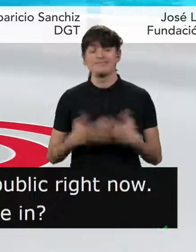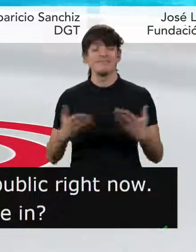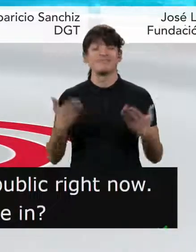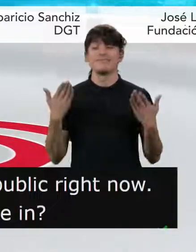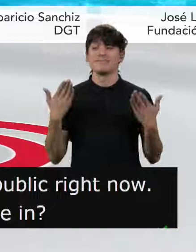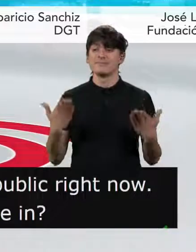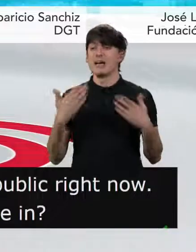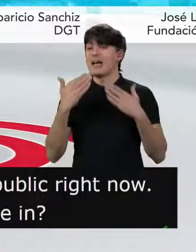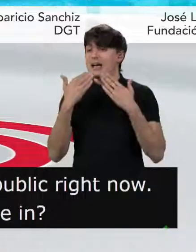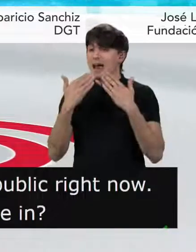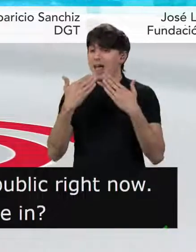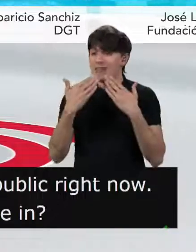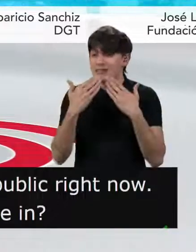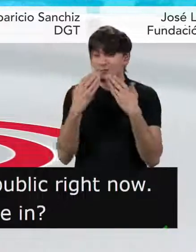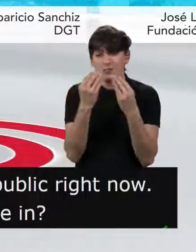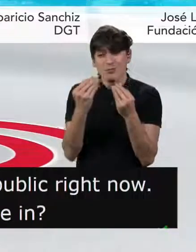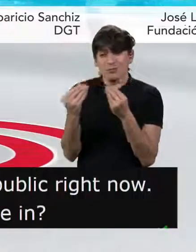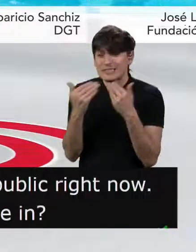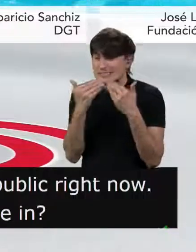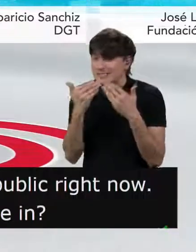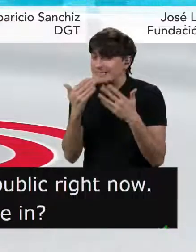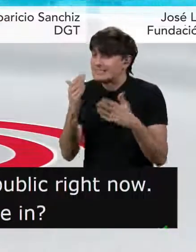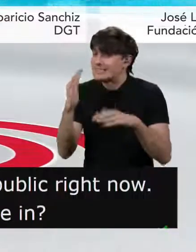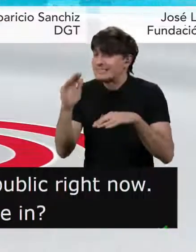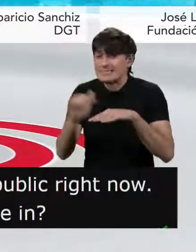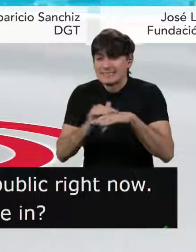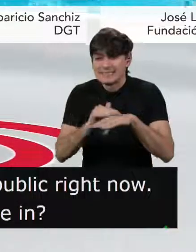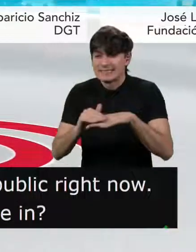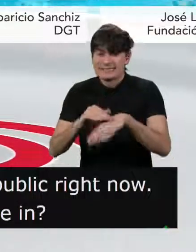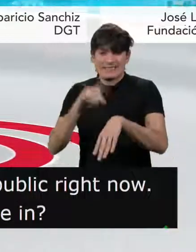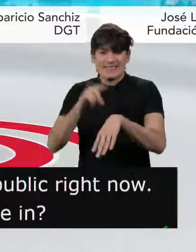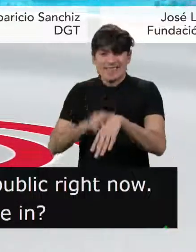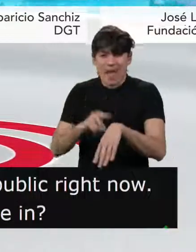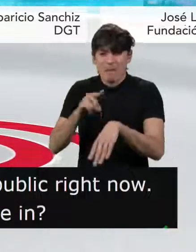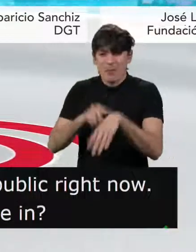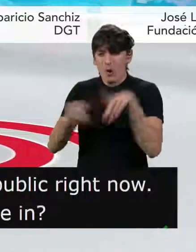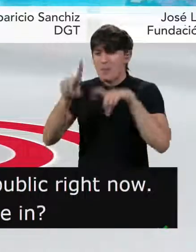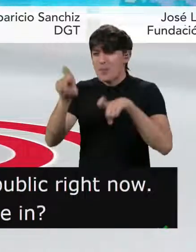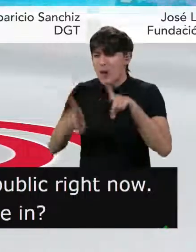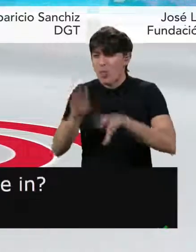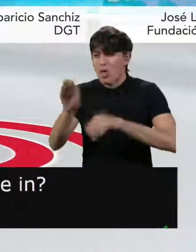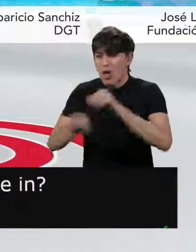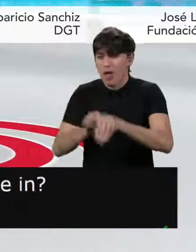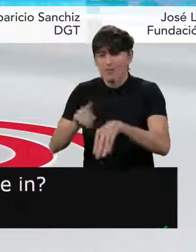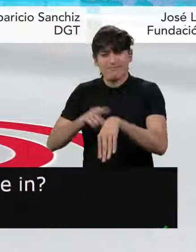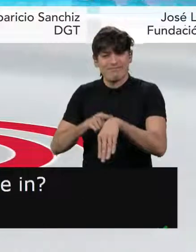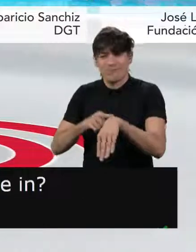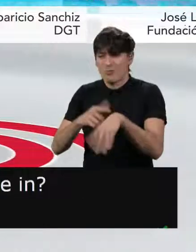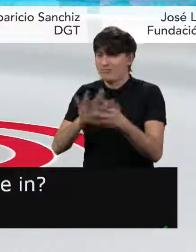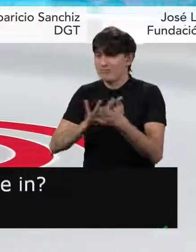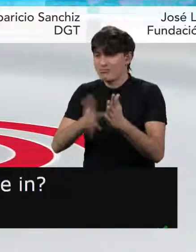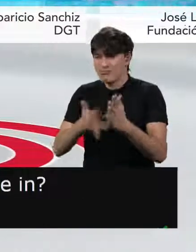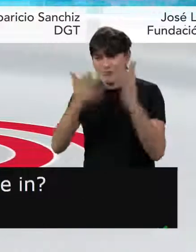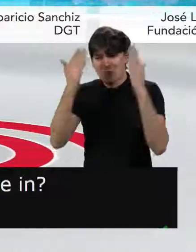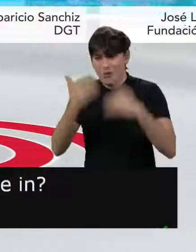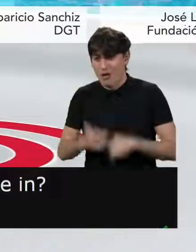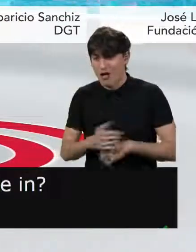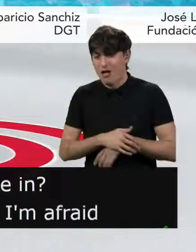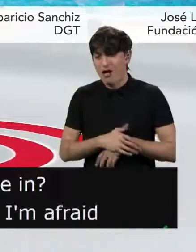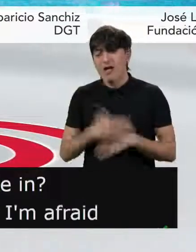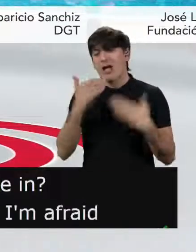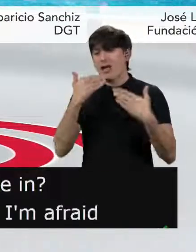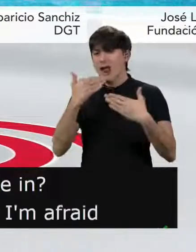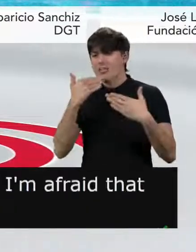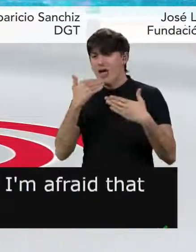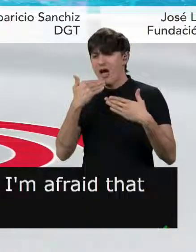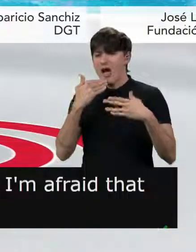Pues muchas gracias, Well, Patricia. thanks very much, Patricia, but I'm afraid that there's no time for questions. Thanks so much